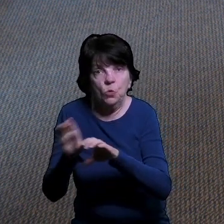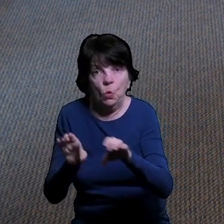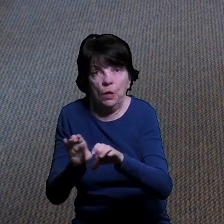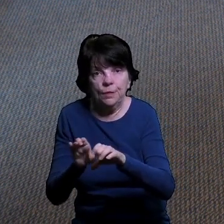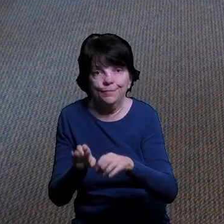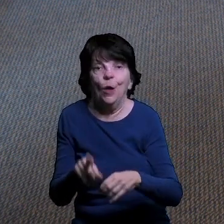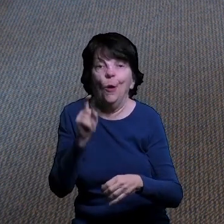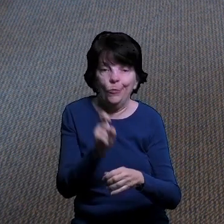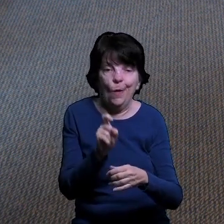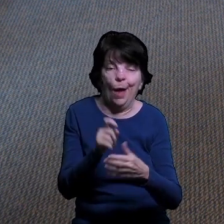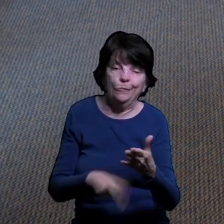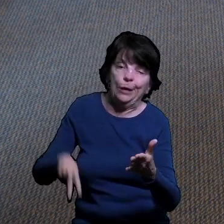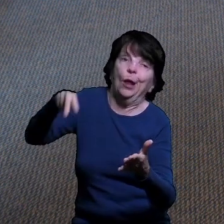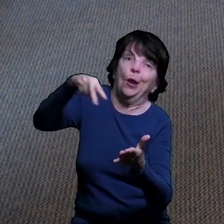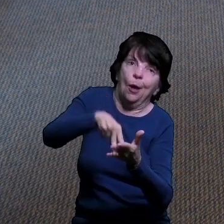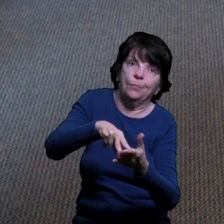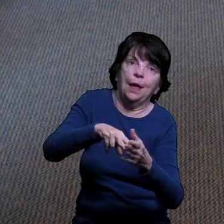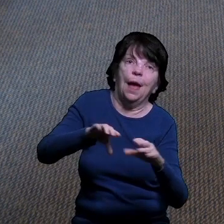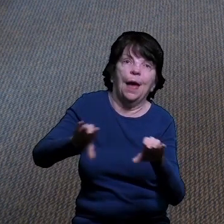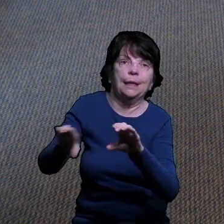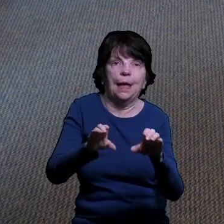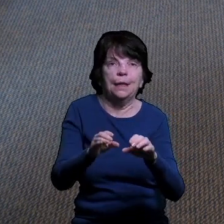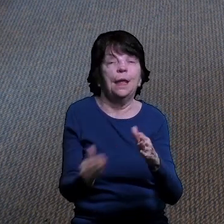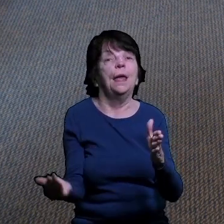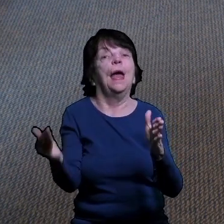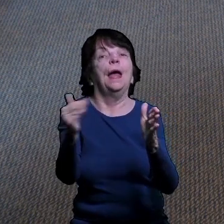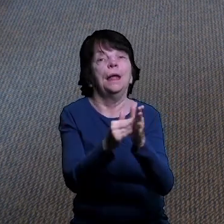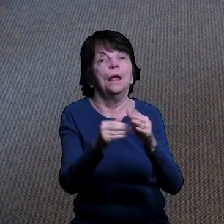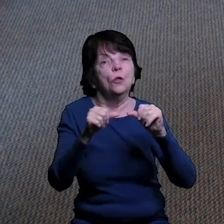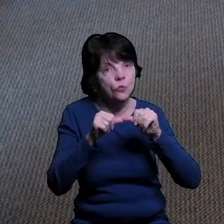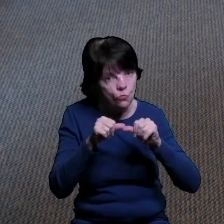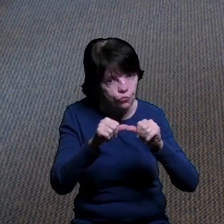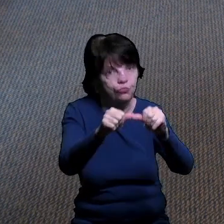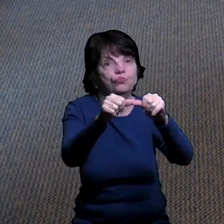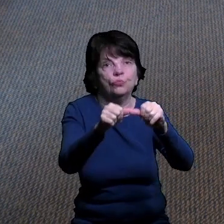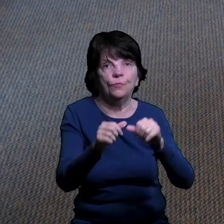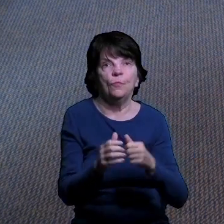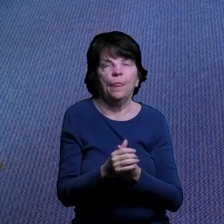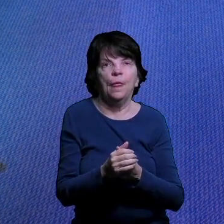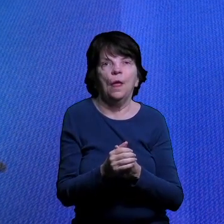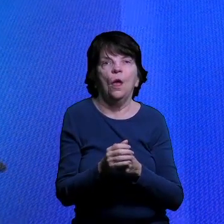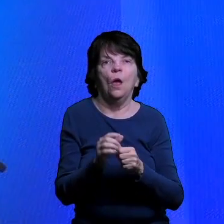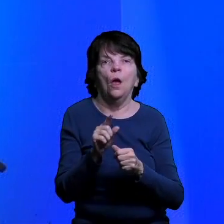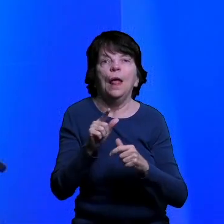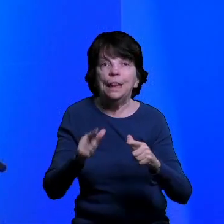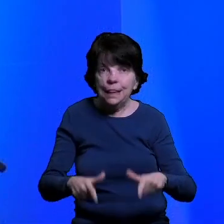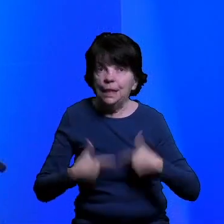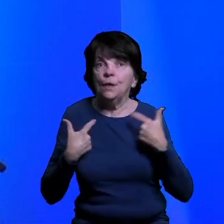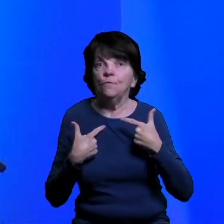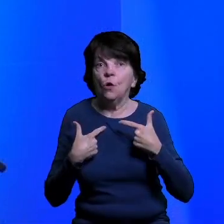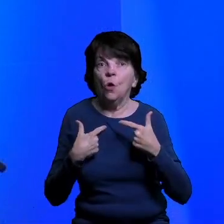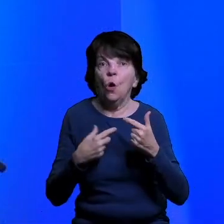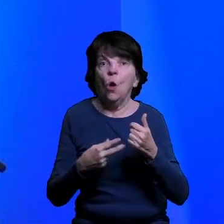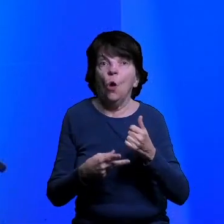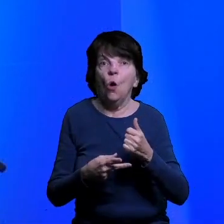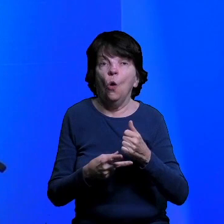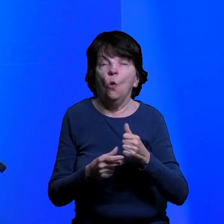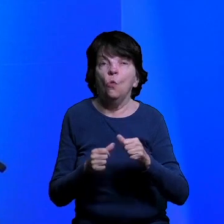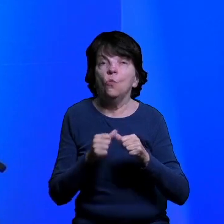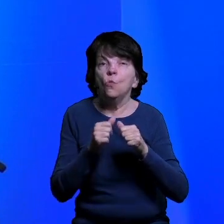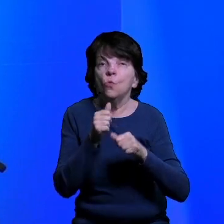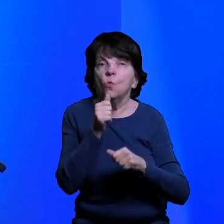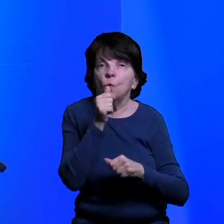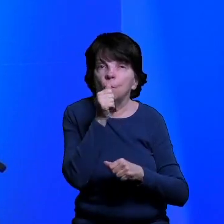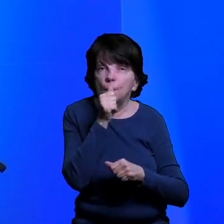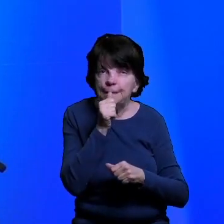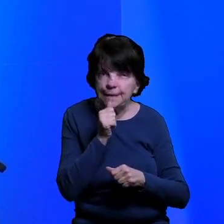keep going. Be resilient. Don't let your culture pull you down.